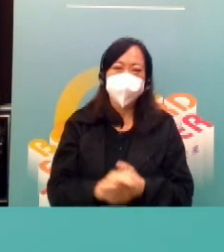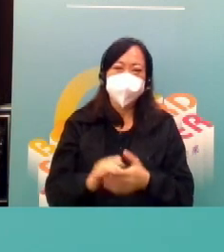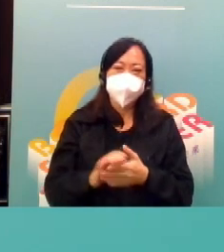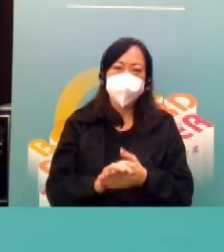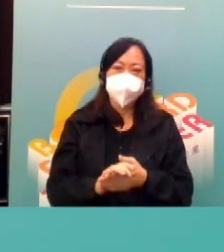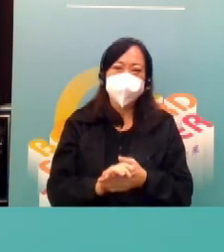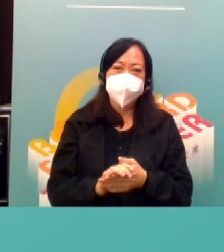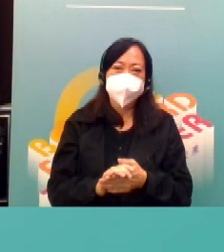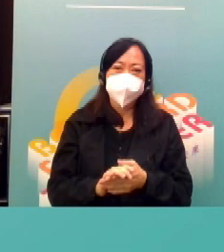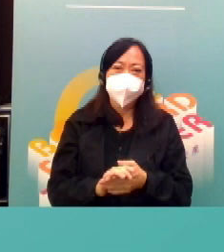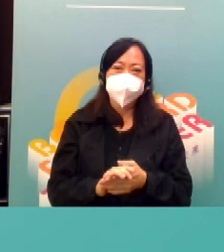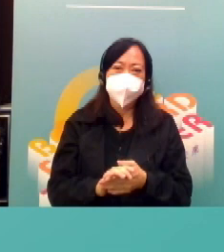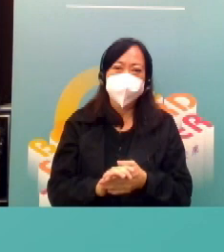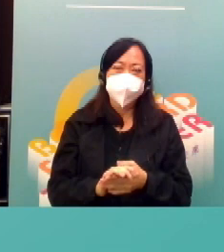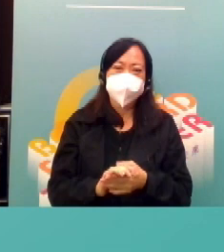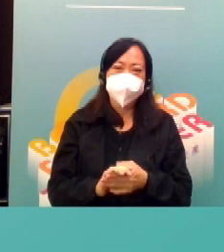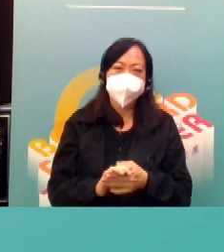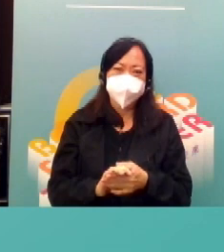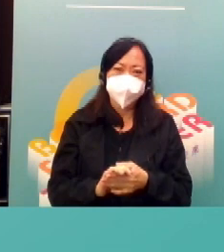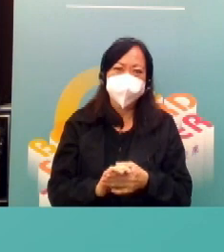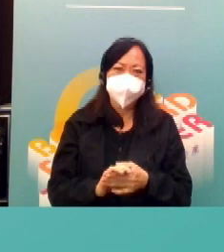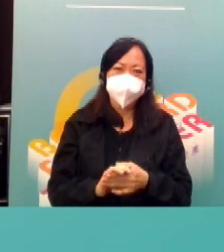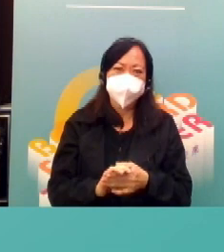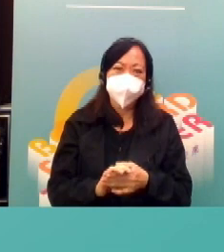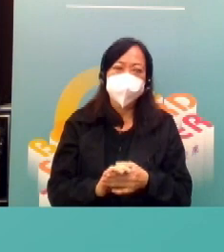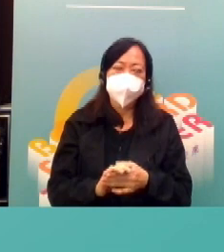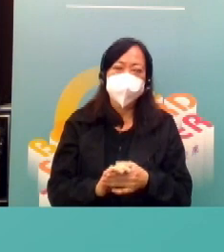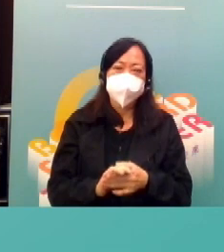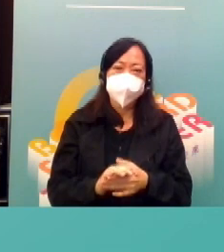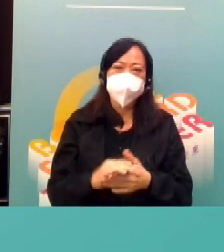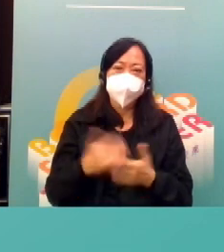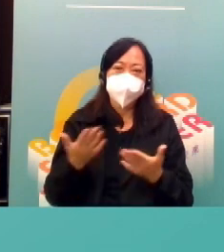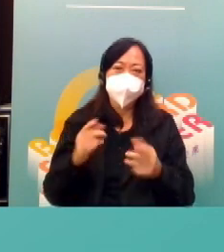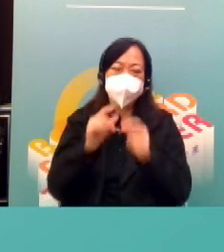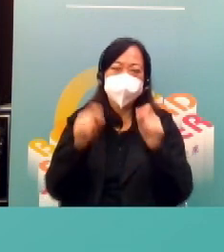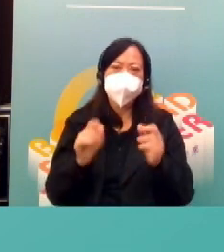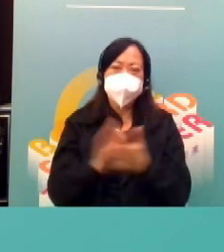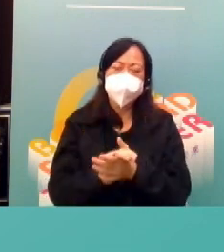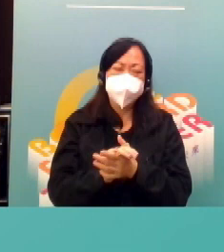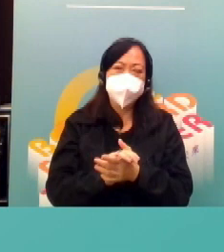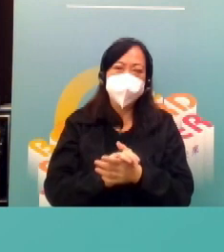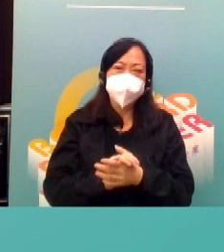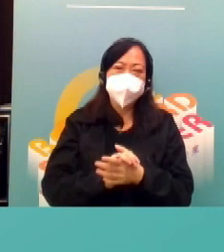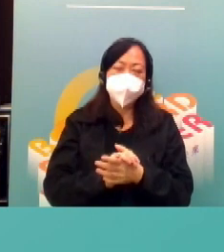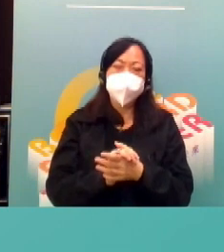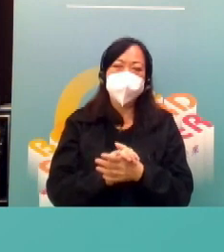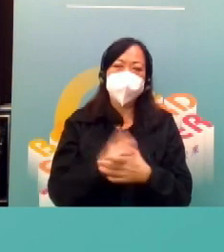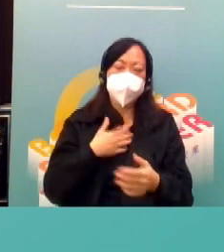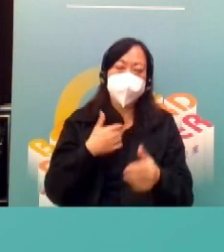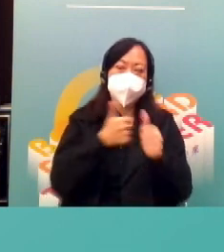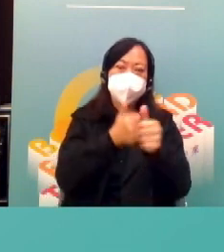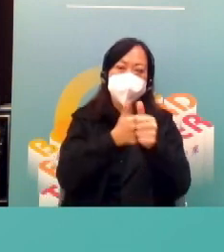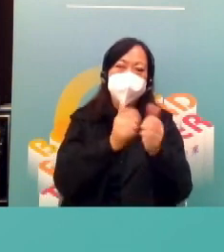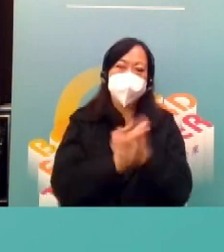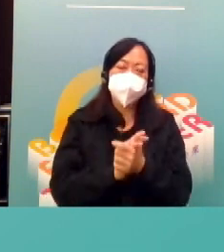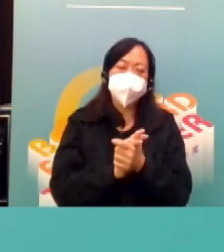is that okay, Jonathan? Thanks. I'll go in the order actually that the questions came in, and thank you